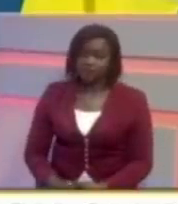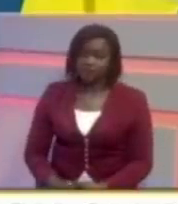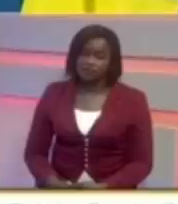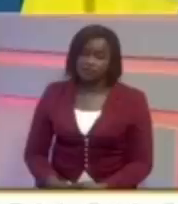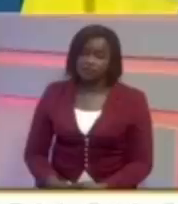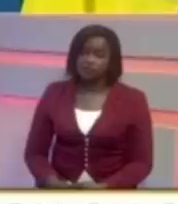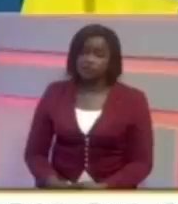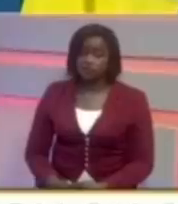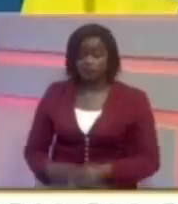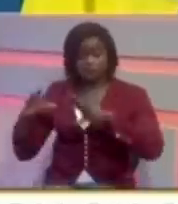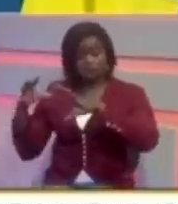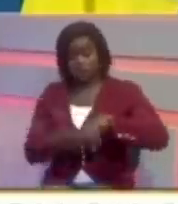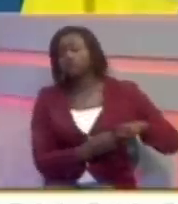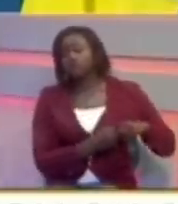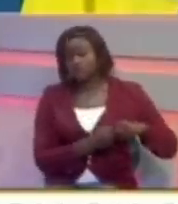Confiscated,